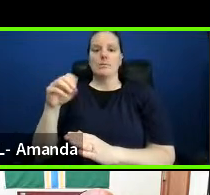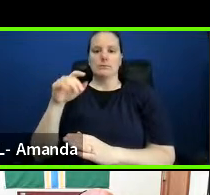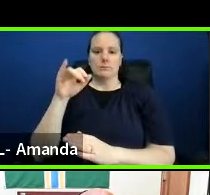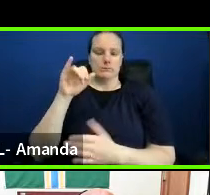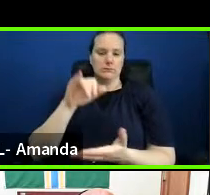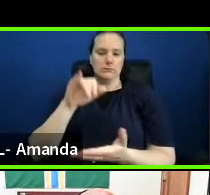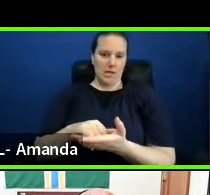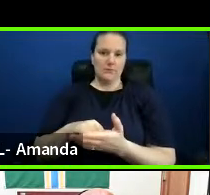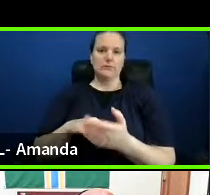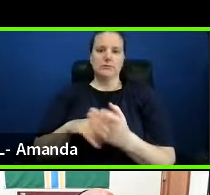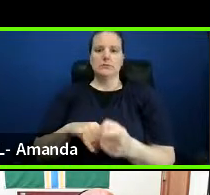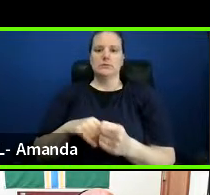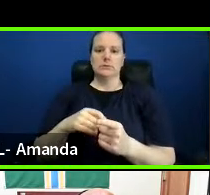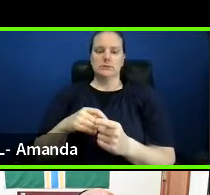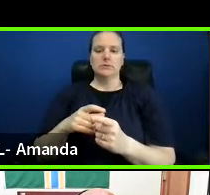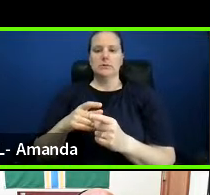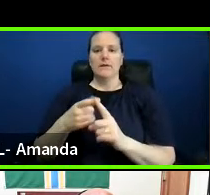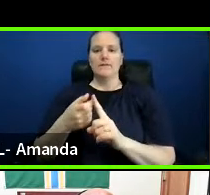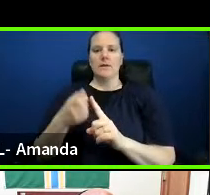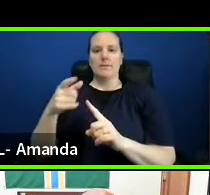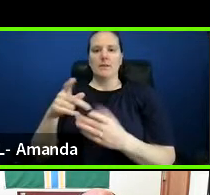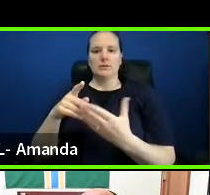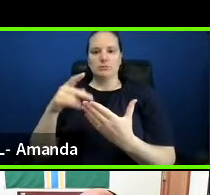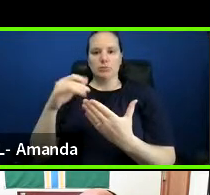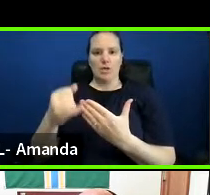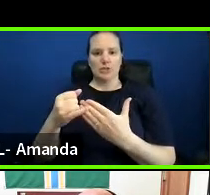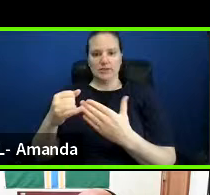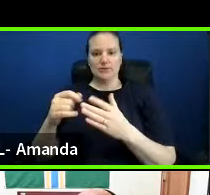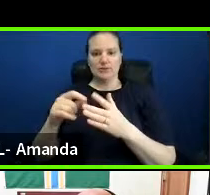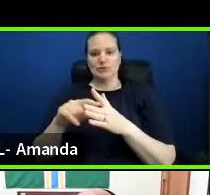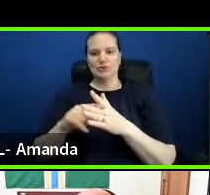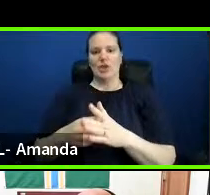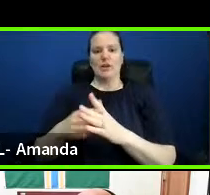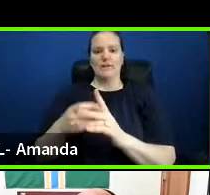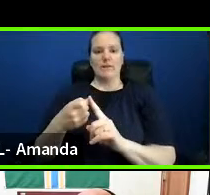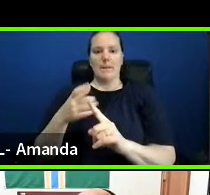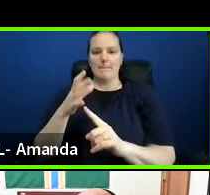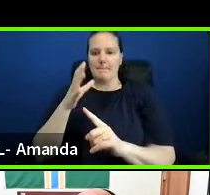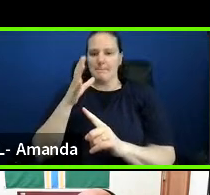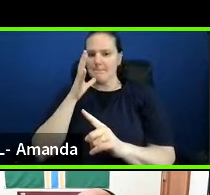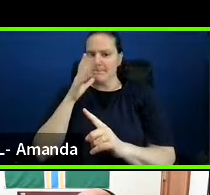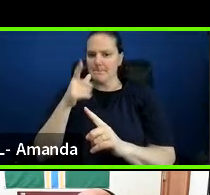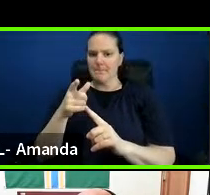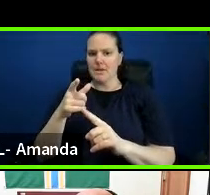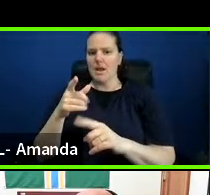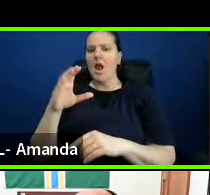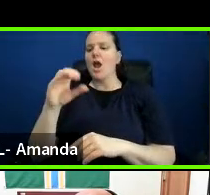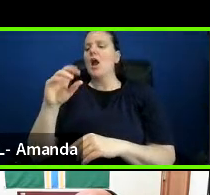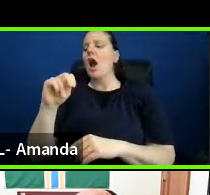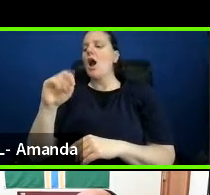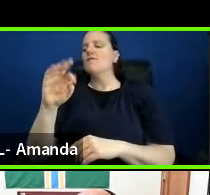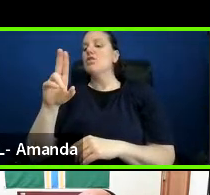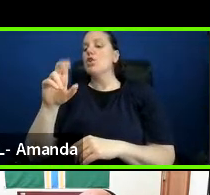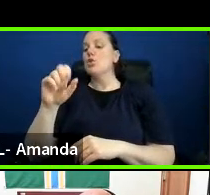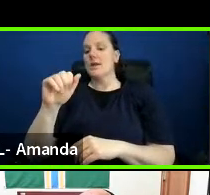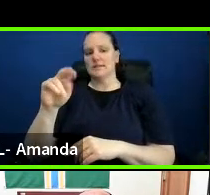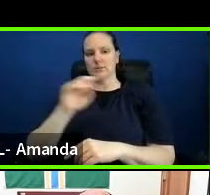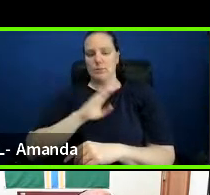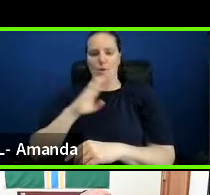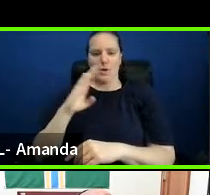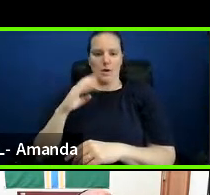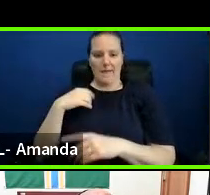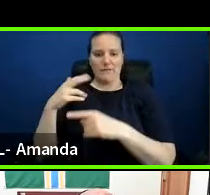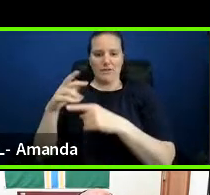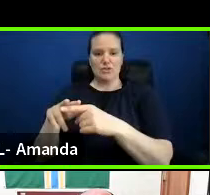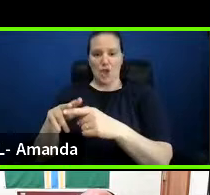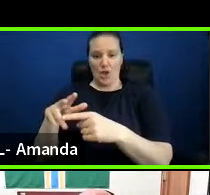by, or Confluence Project, which was started by my mother. I serve on the board of Confluence right now. I have a salt company